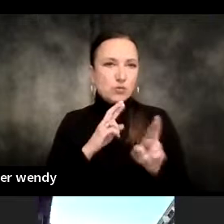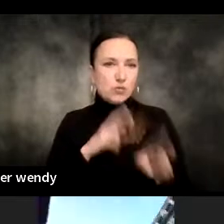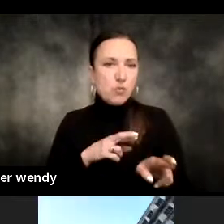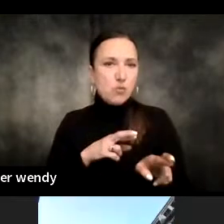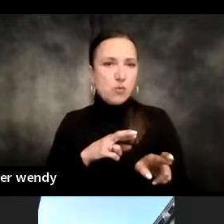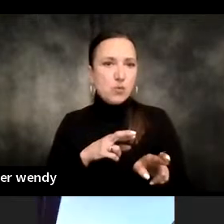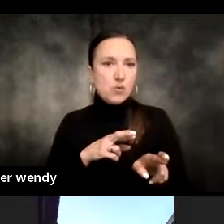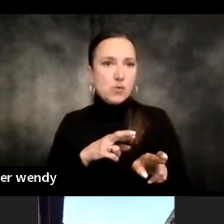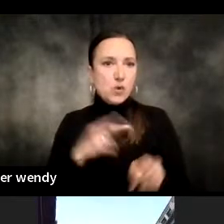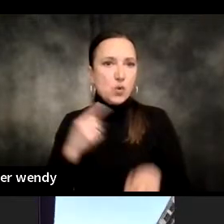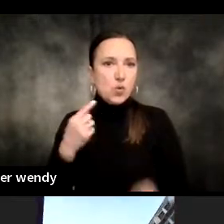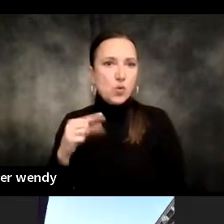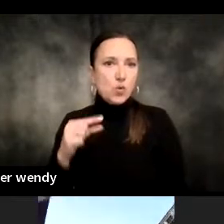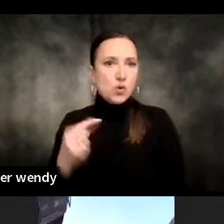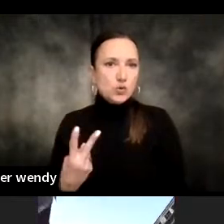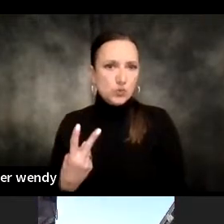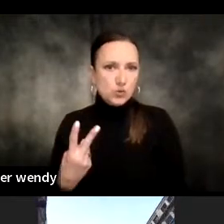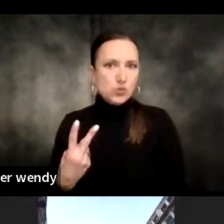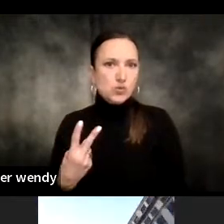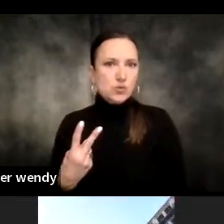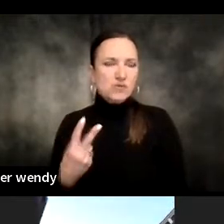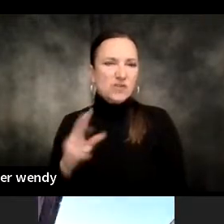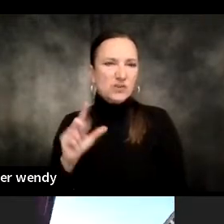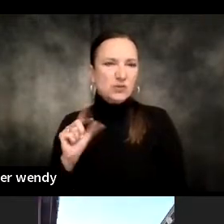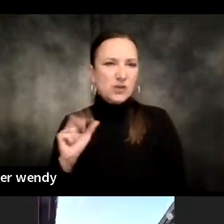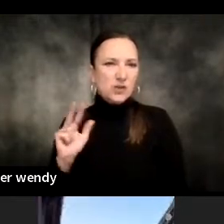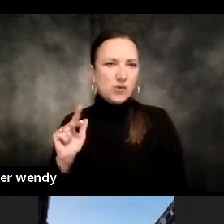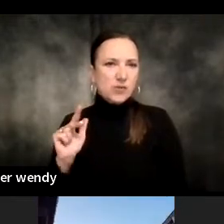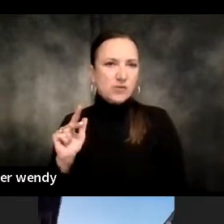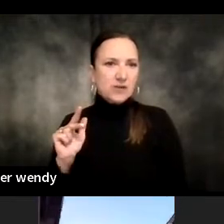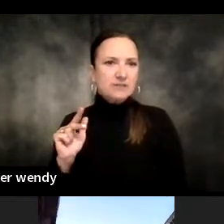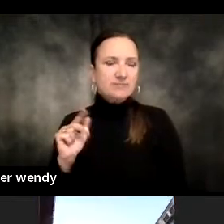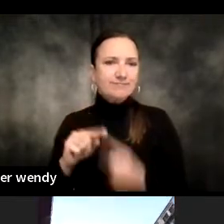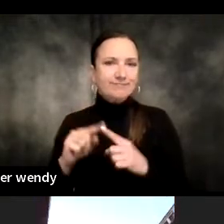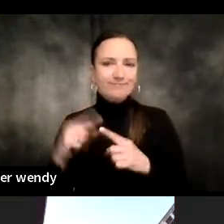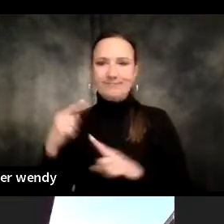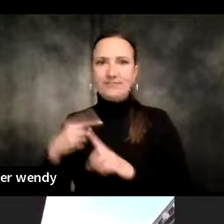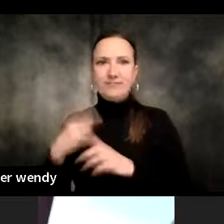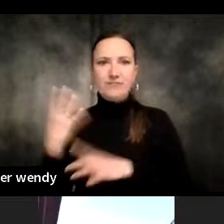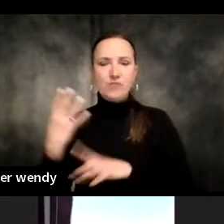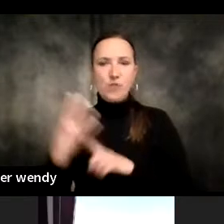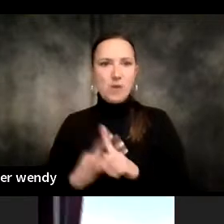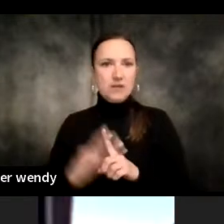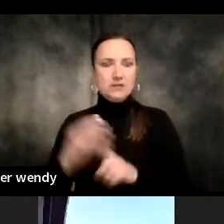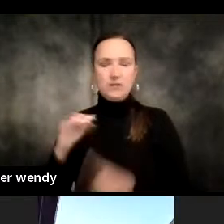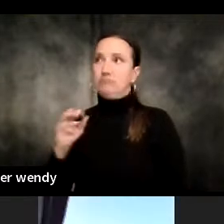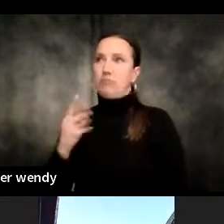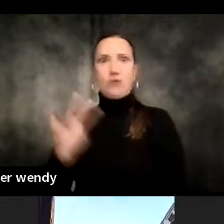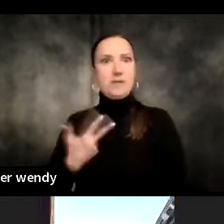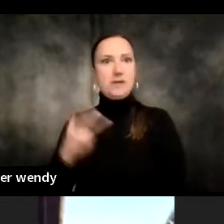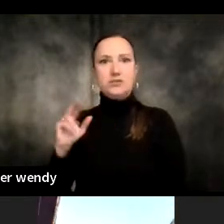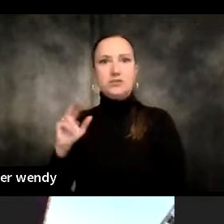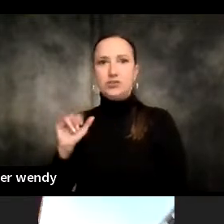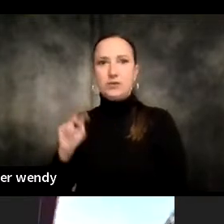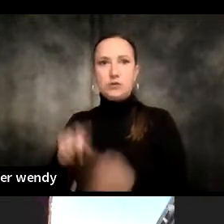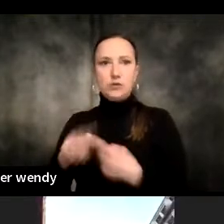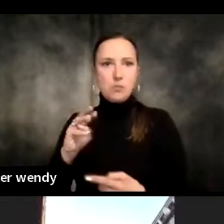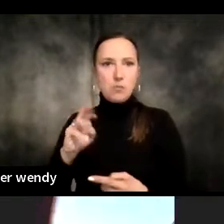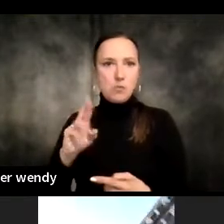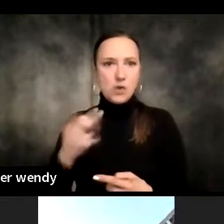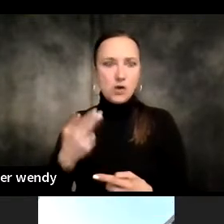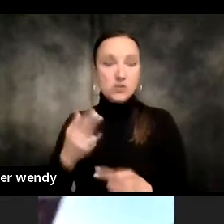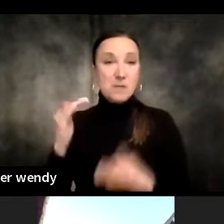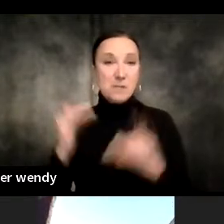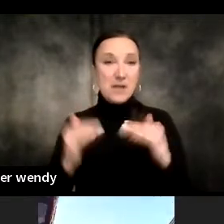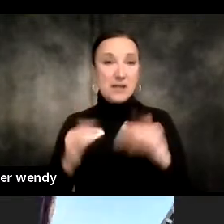for Q2 of fiscal year 2023. Again, that covers January through March of this year. We started with a